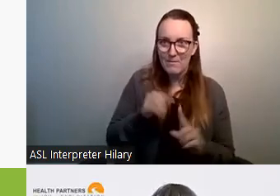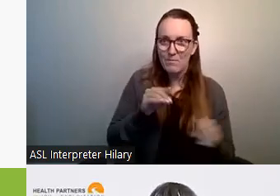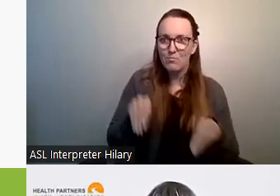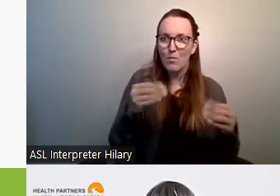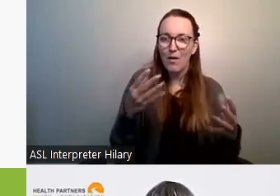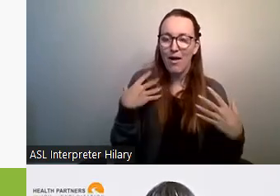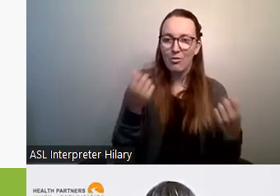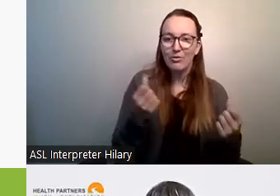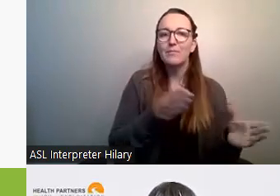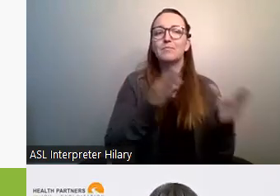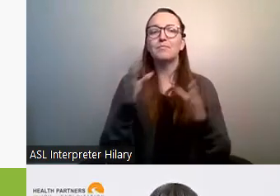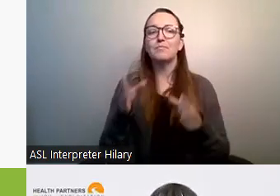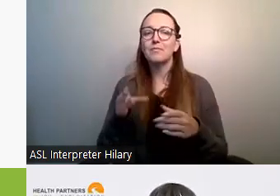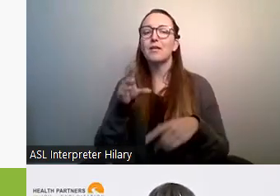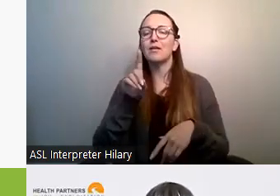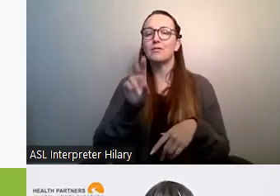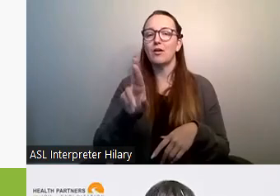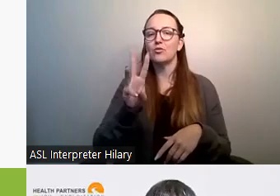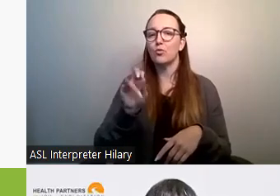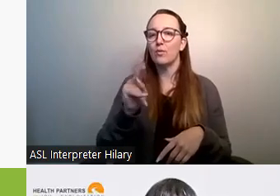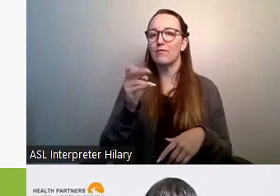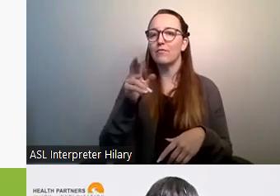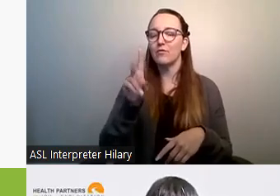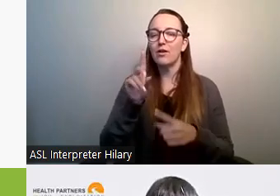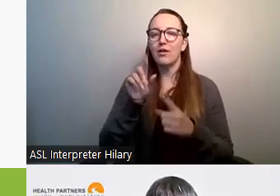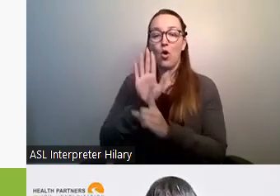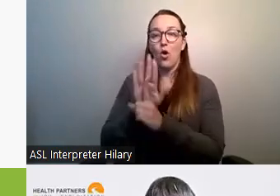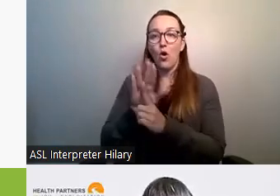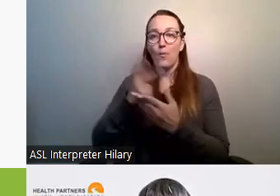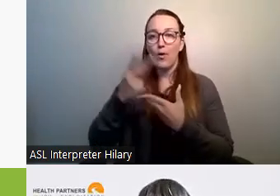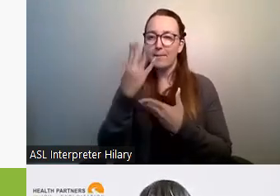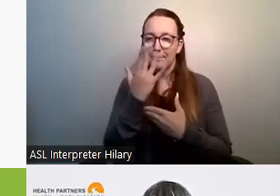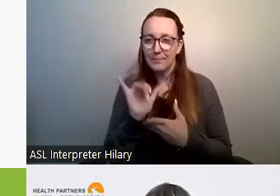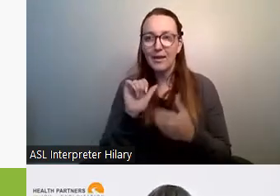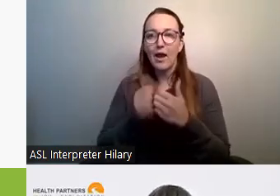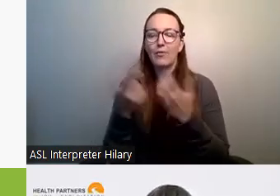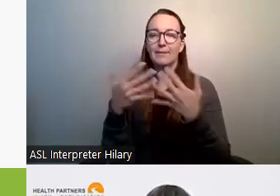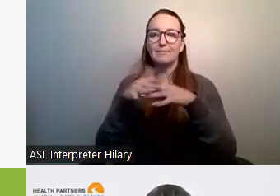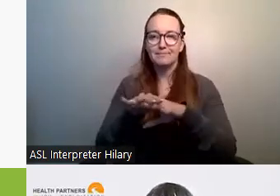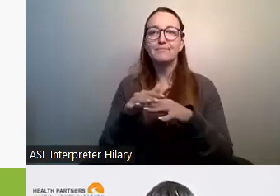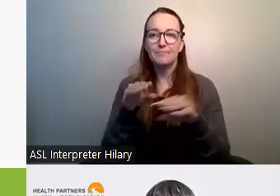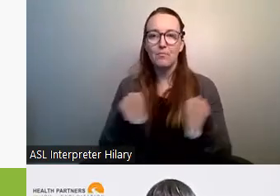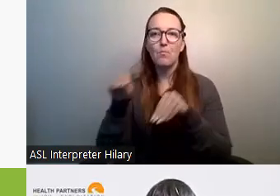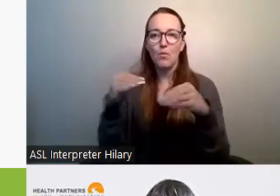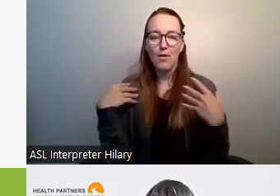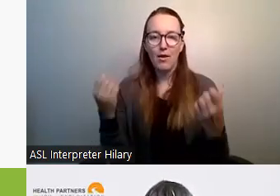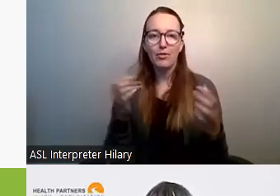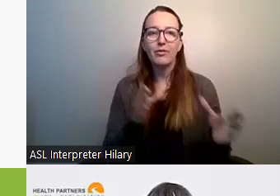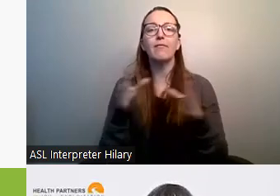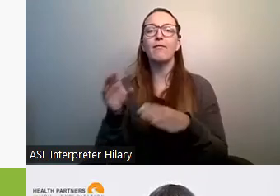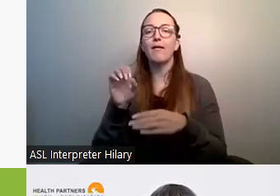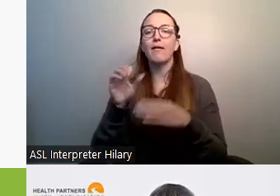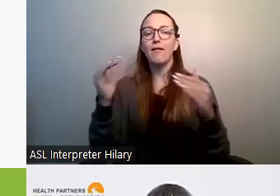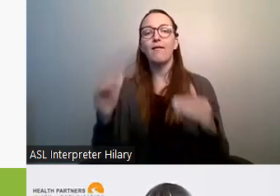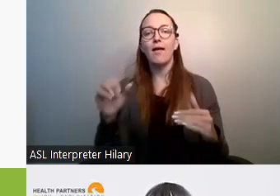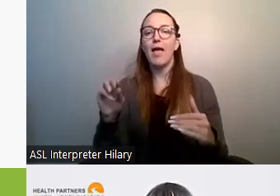center's mobile health program and how they integrate behavioral health. Following, we'll hear from Emily to discuss the Ohio Network's